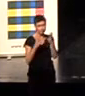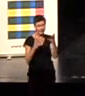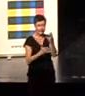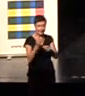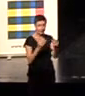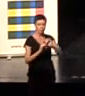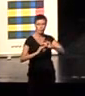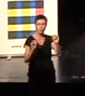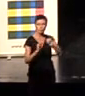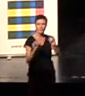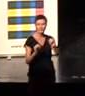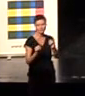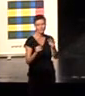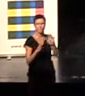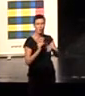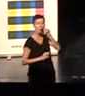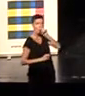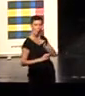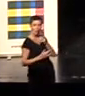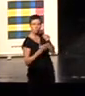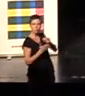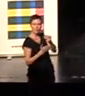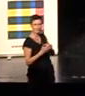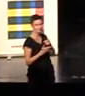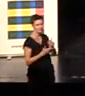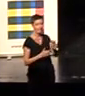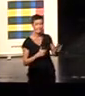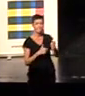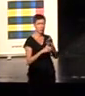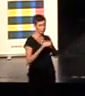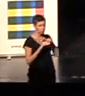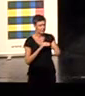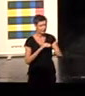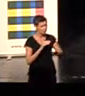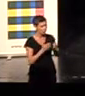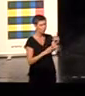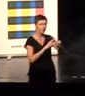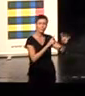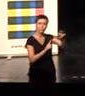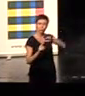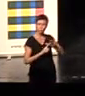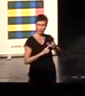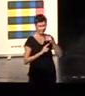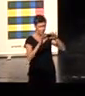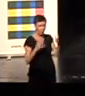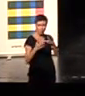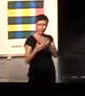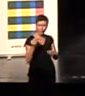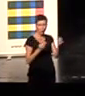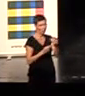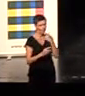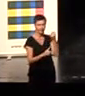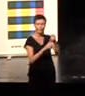crysis school theo grices de first generalized recessie in global economy and that